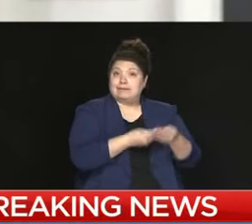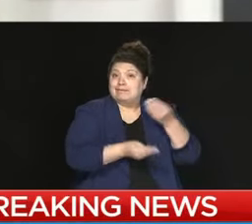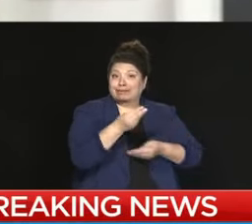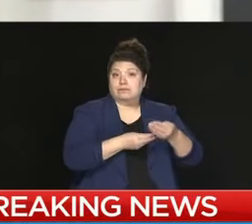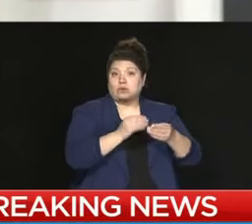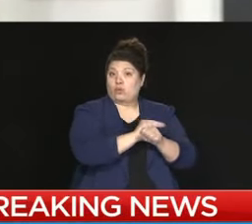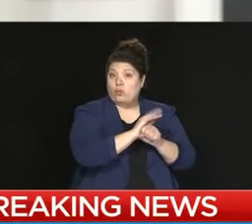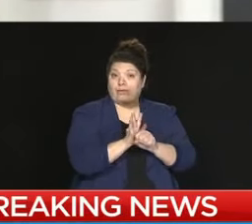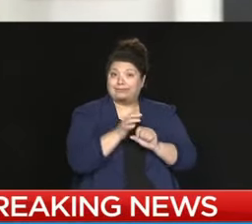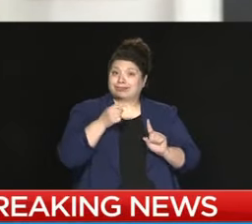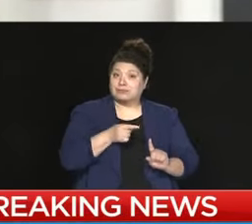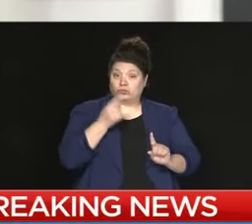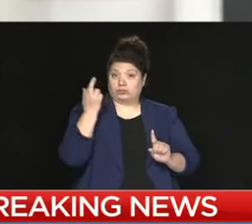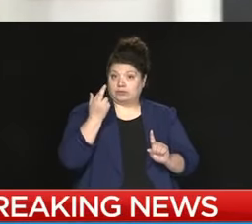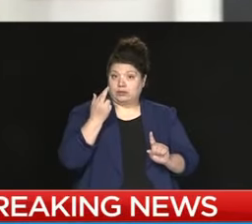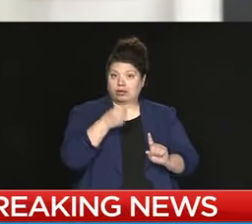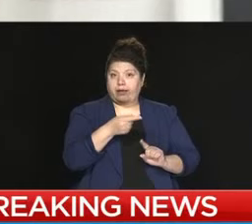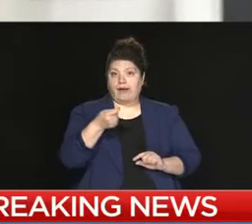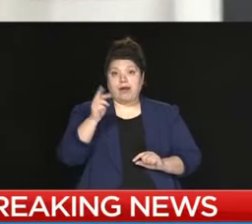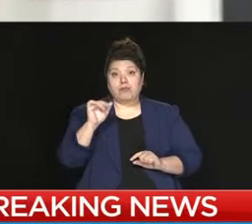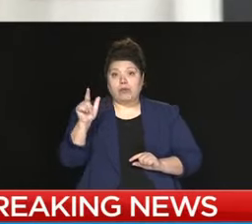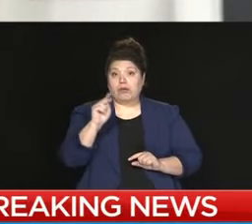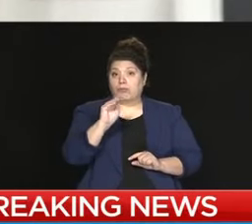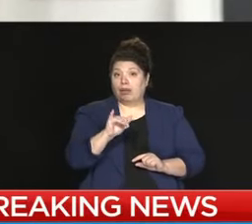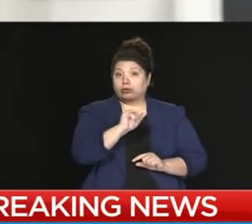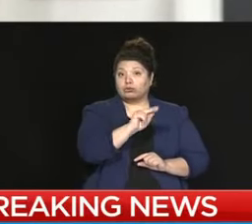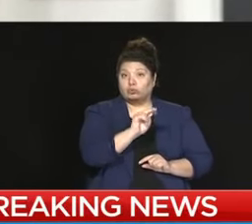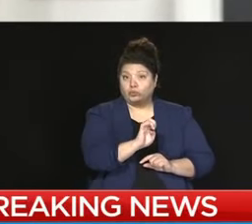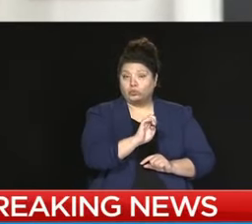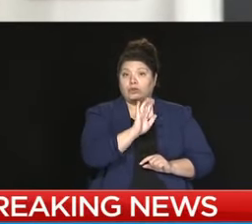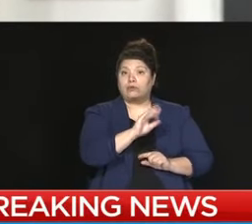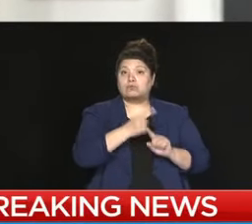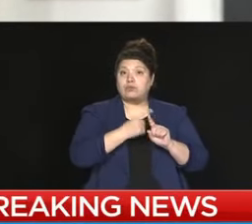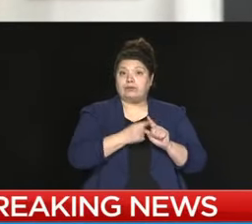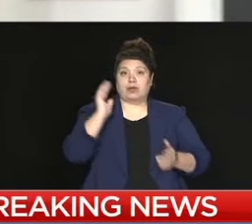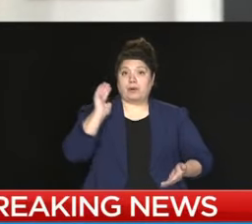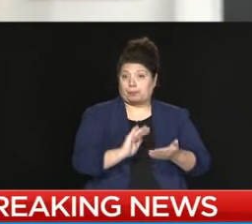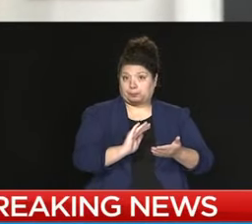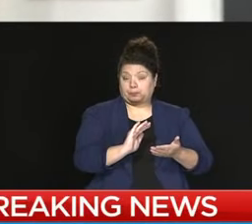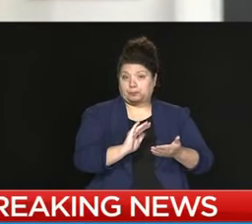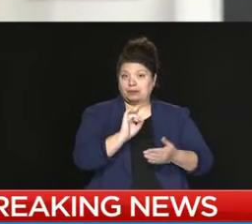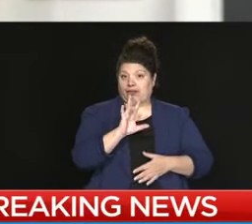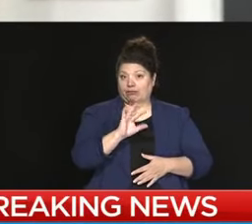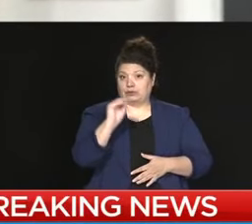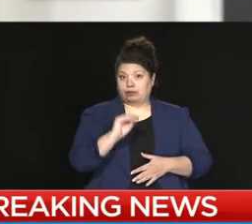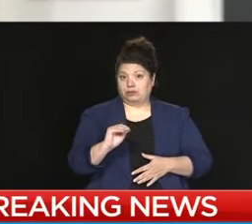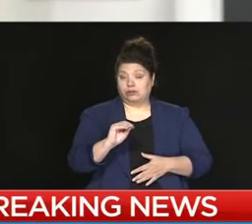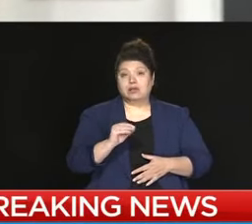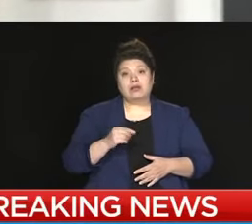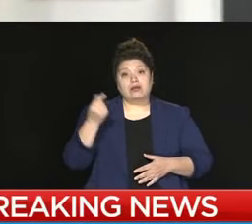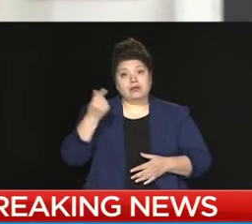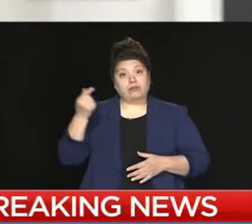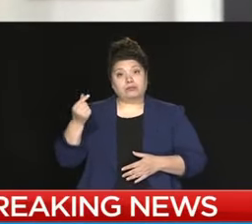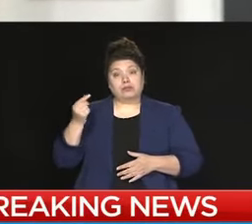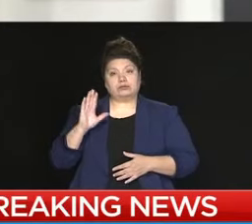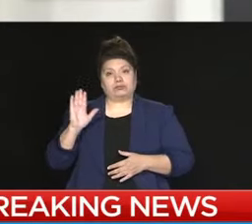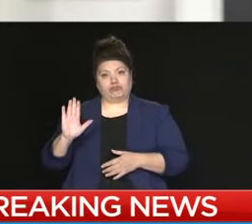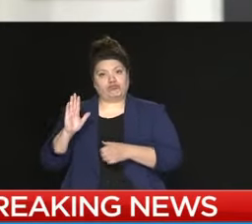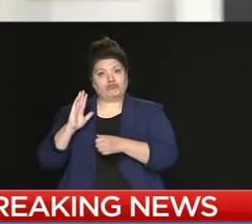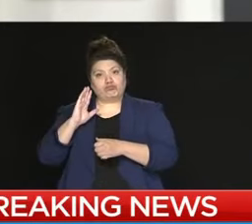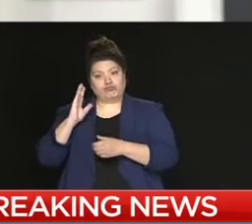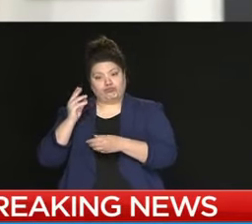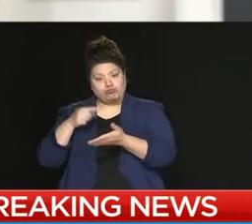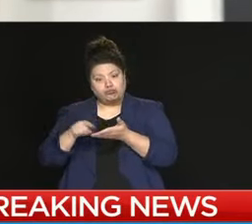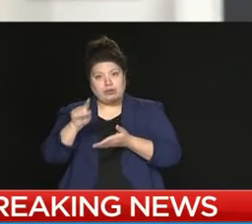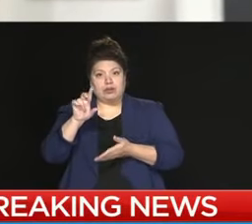by COVID-19 for April, May, and June. The government will cover 50% of that reduction, with